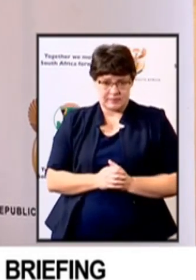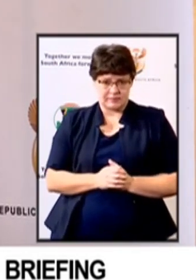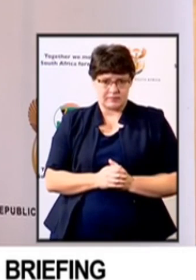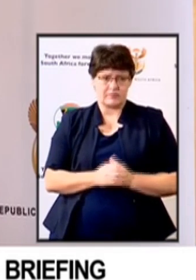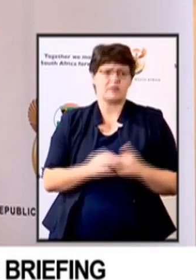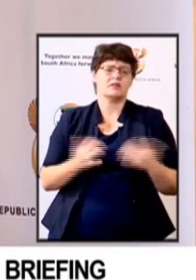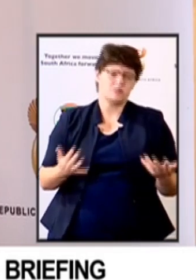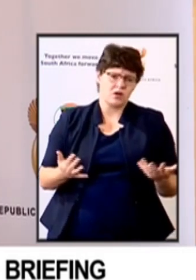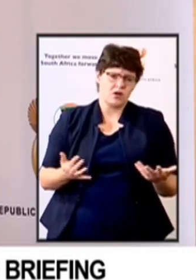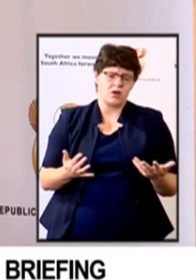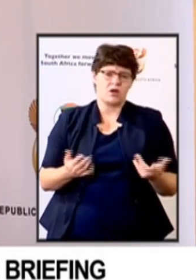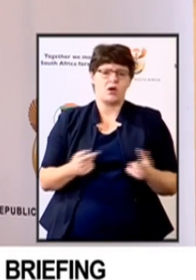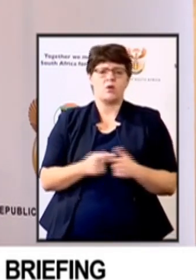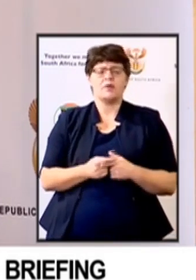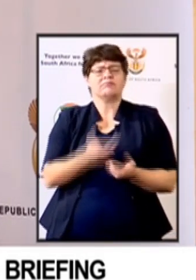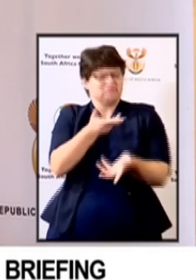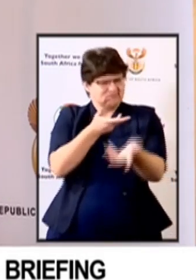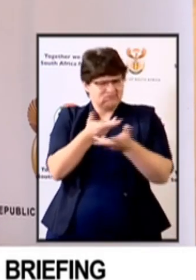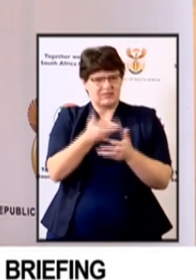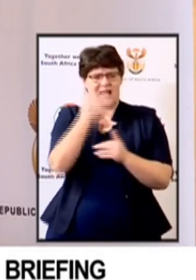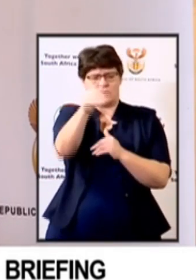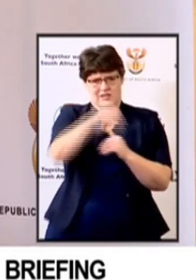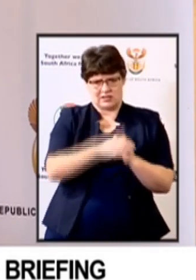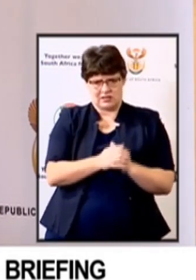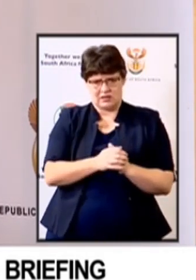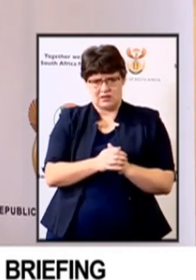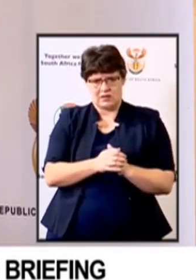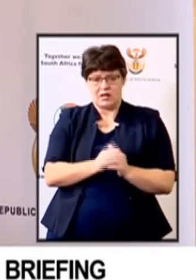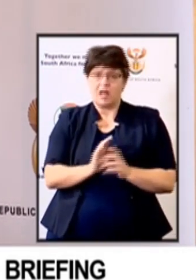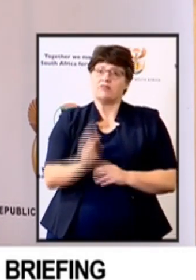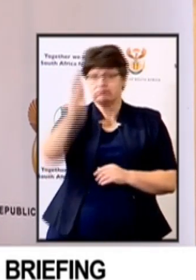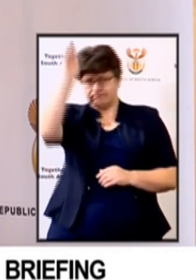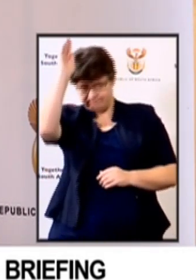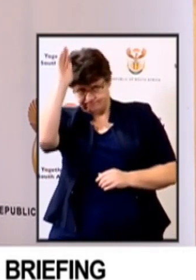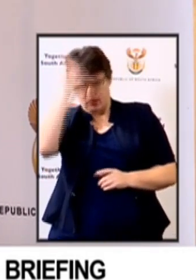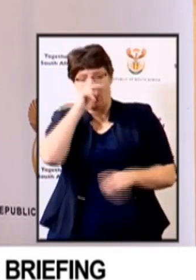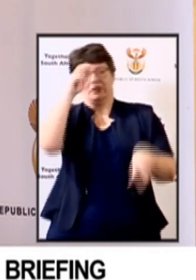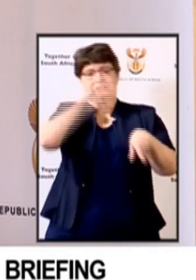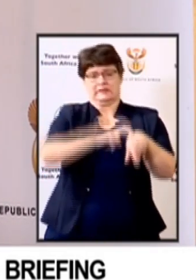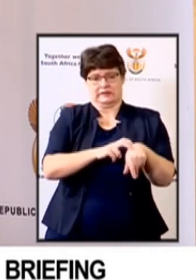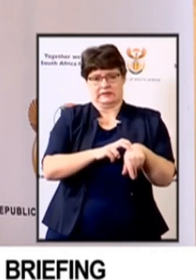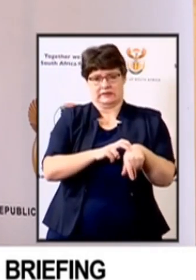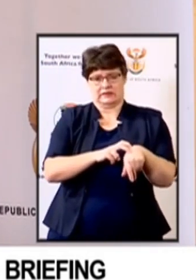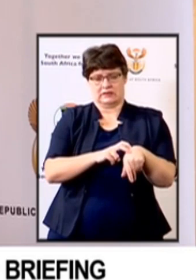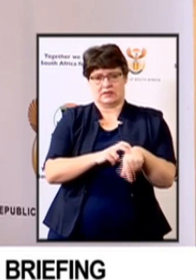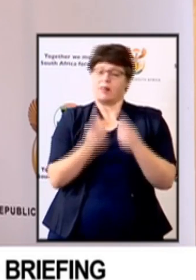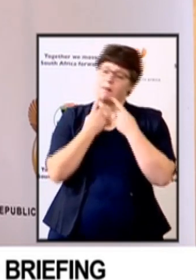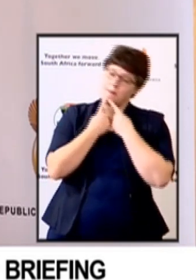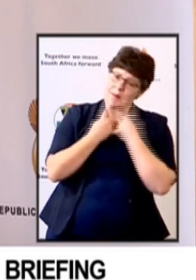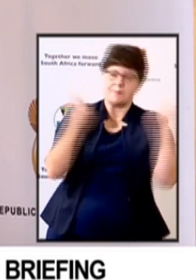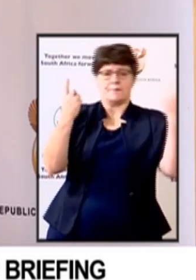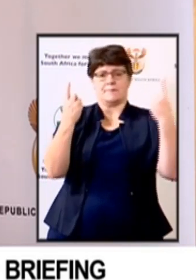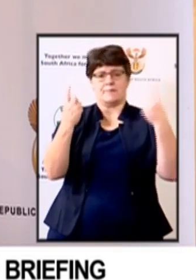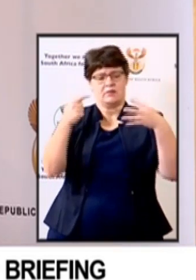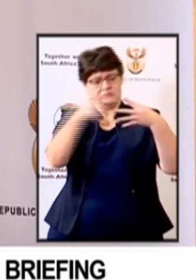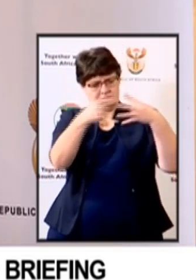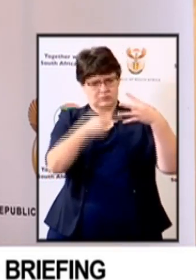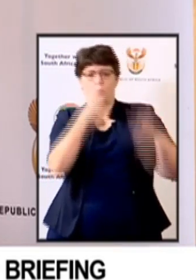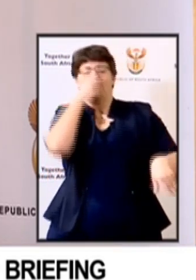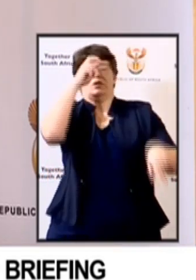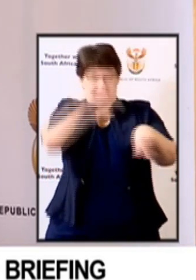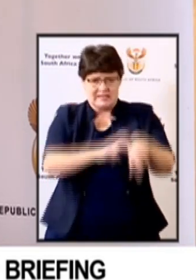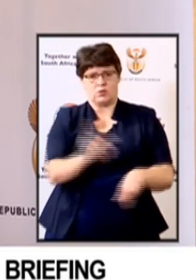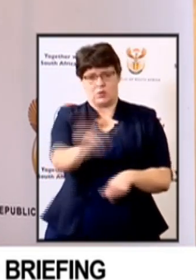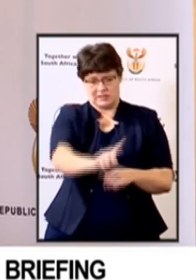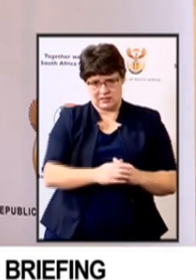So let's engage out there. Let's raise our hands out there. Let's speak out there on these needs,